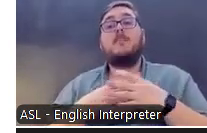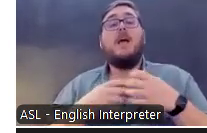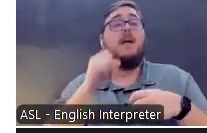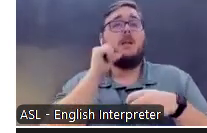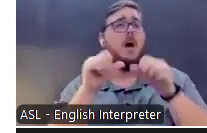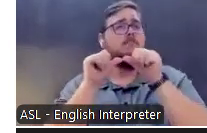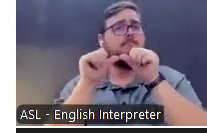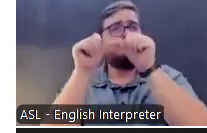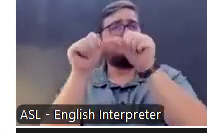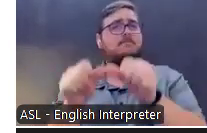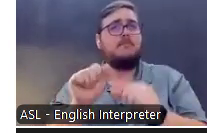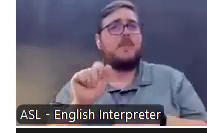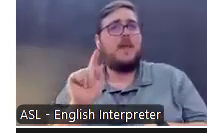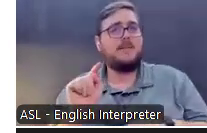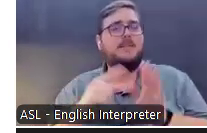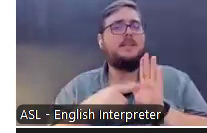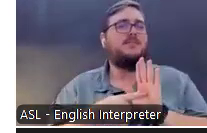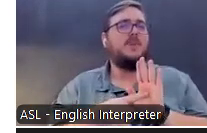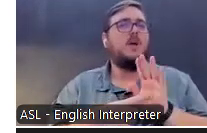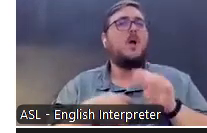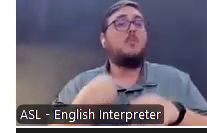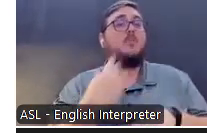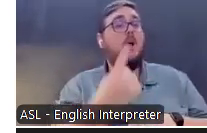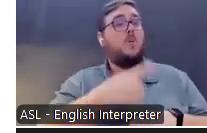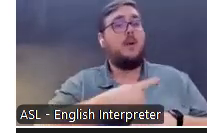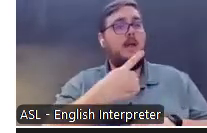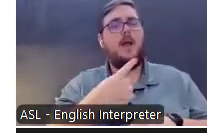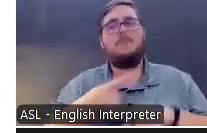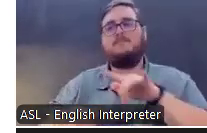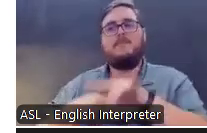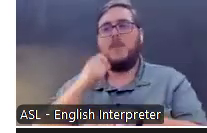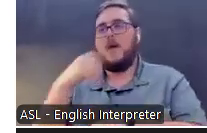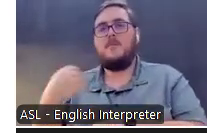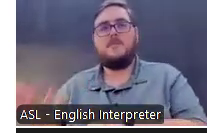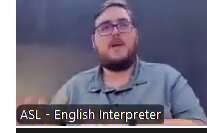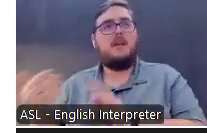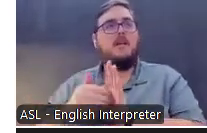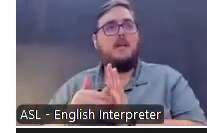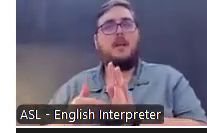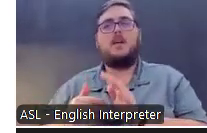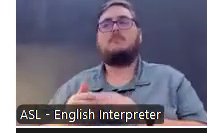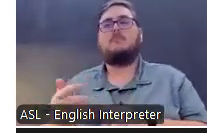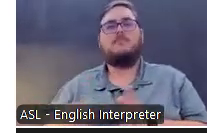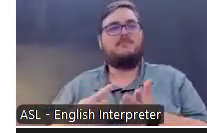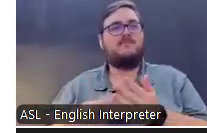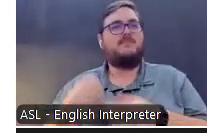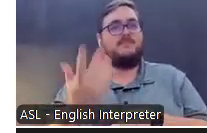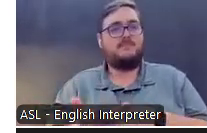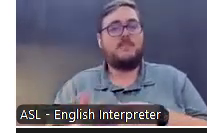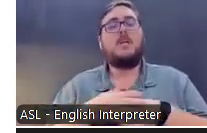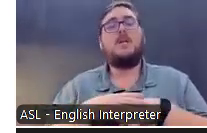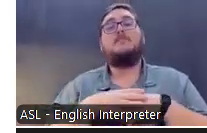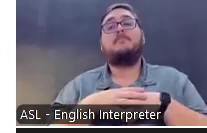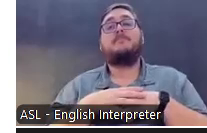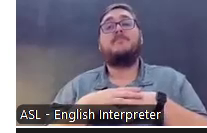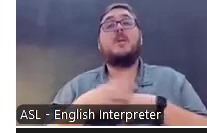but not the next. Concerns about the appropriateness of the assistive technology device. Needed AT services not